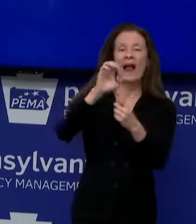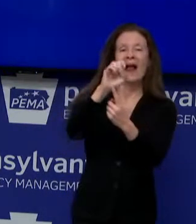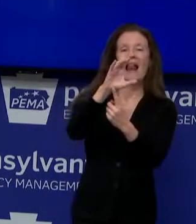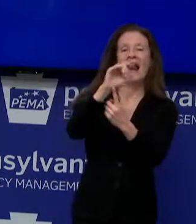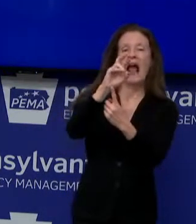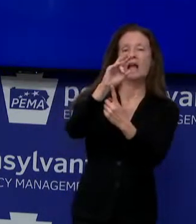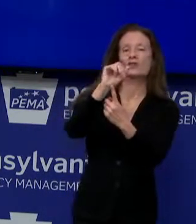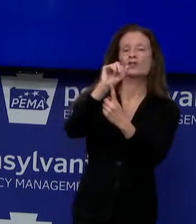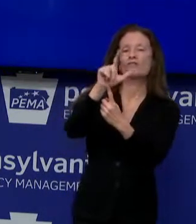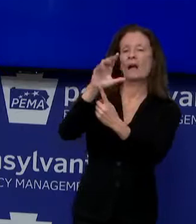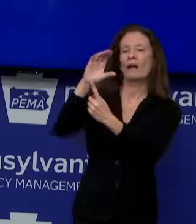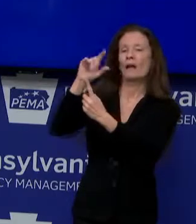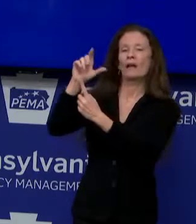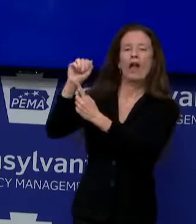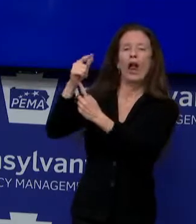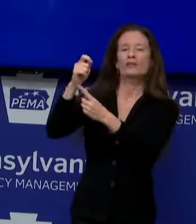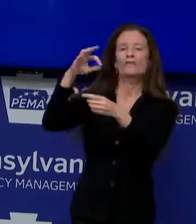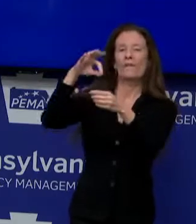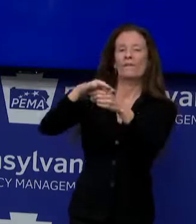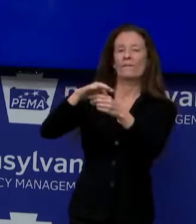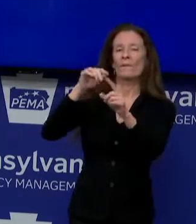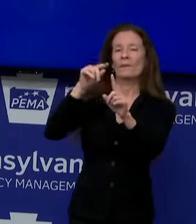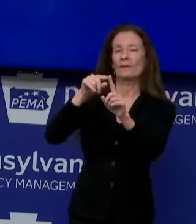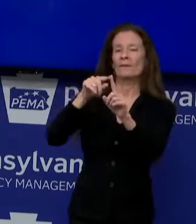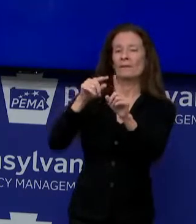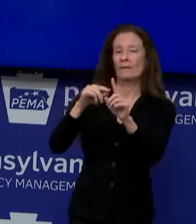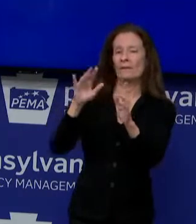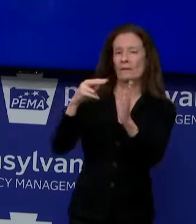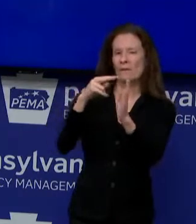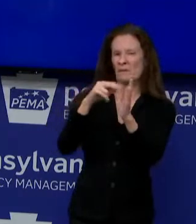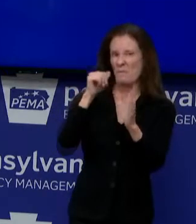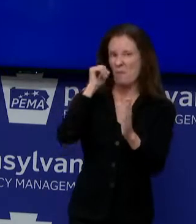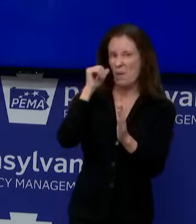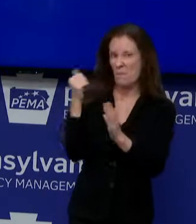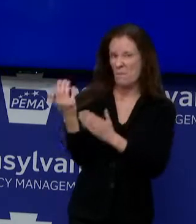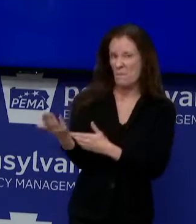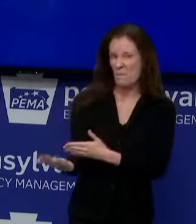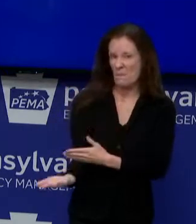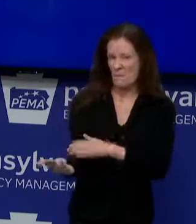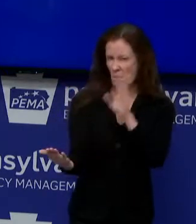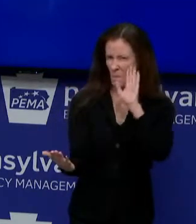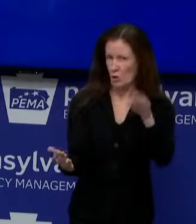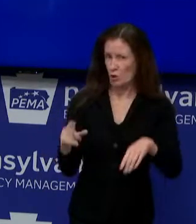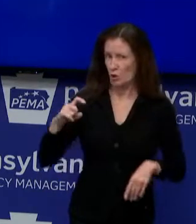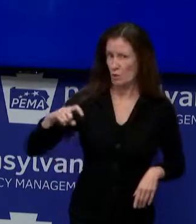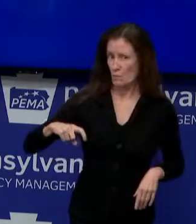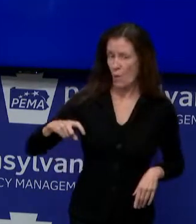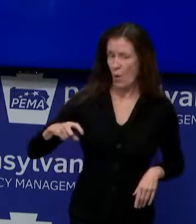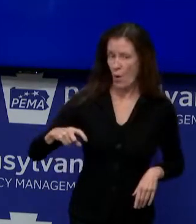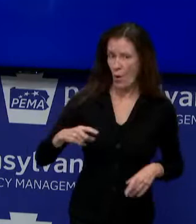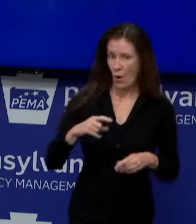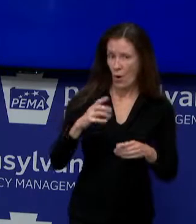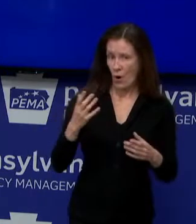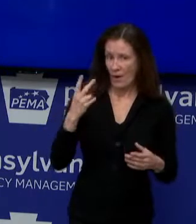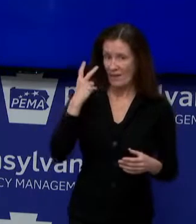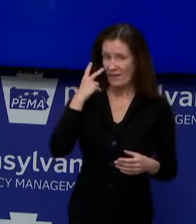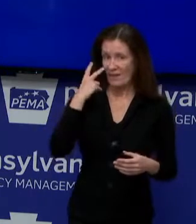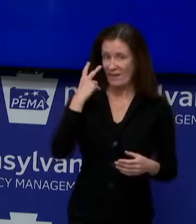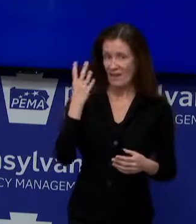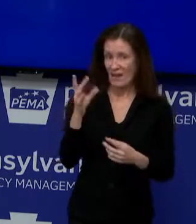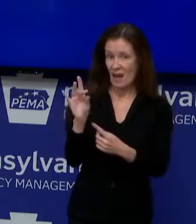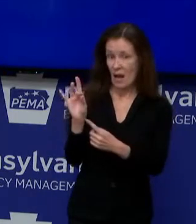and that may happen in the wee hours tomorrow morning, we're going to see 8 of the